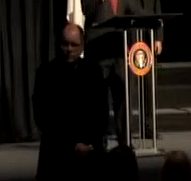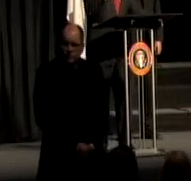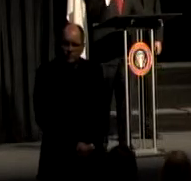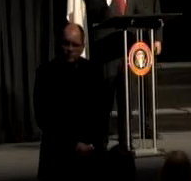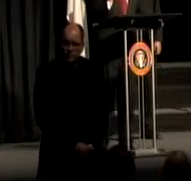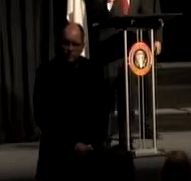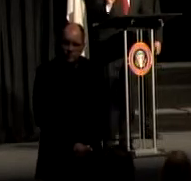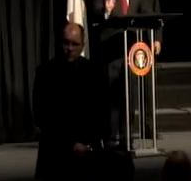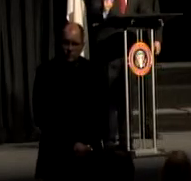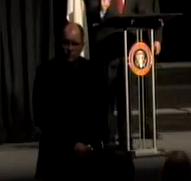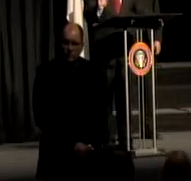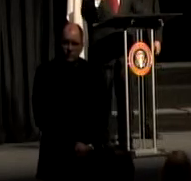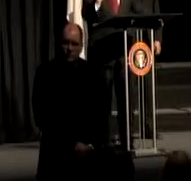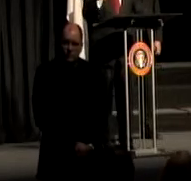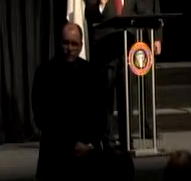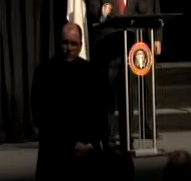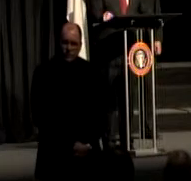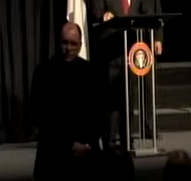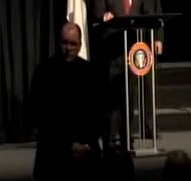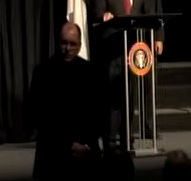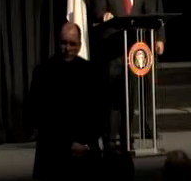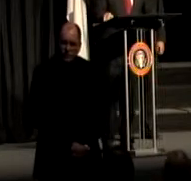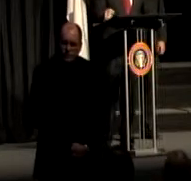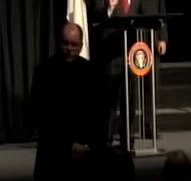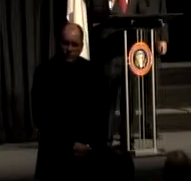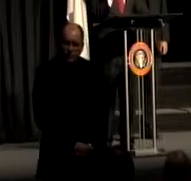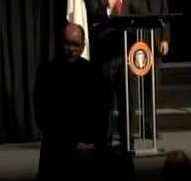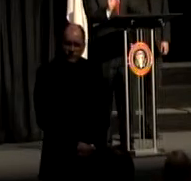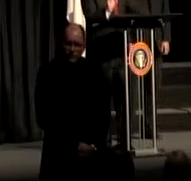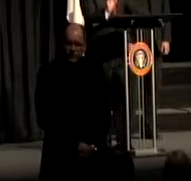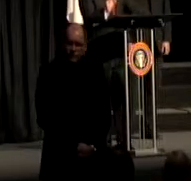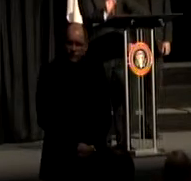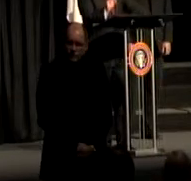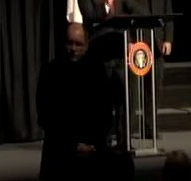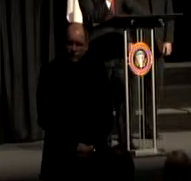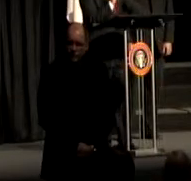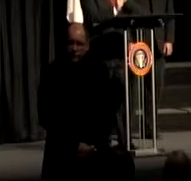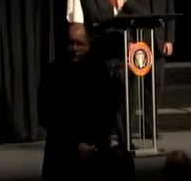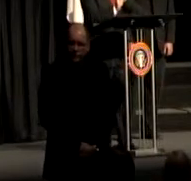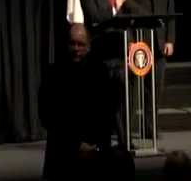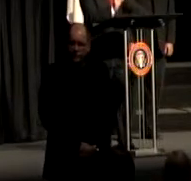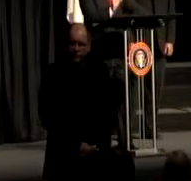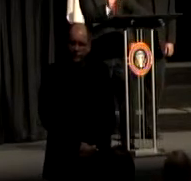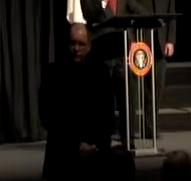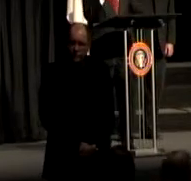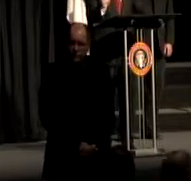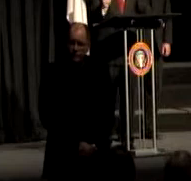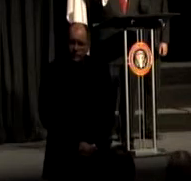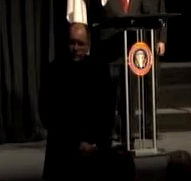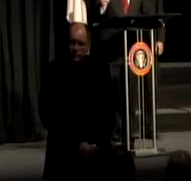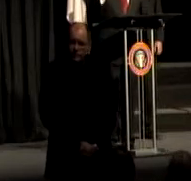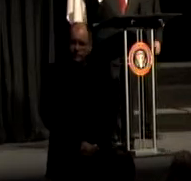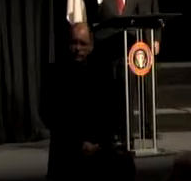that is the simplest way to say you are going to fail because we have to be alert we have to be aware because